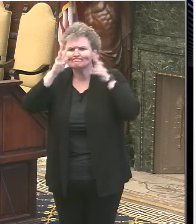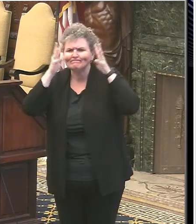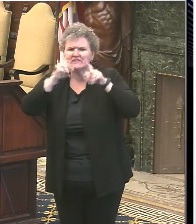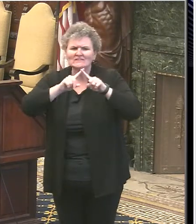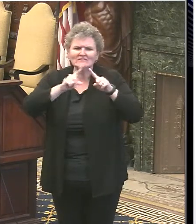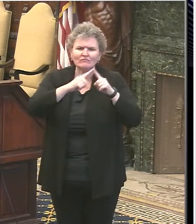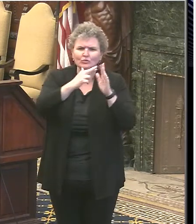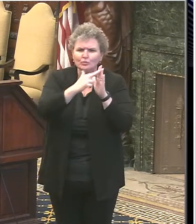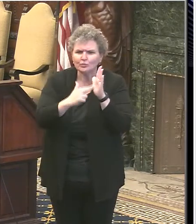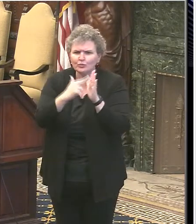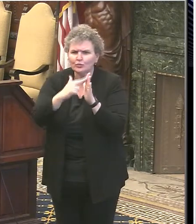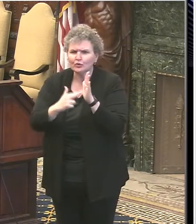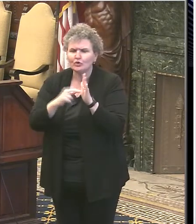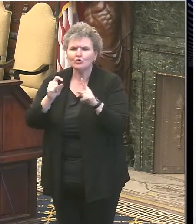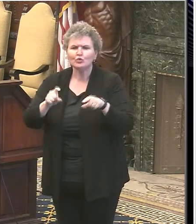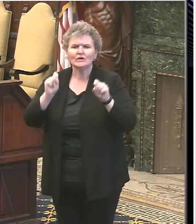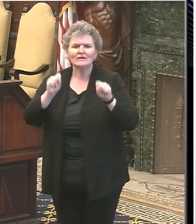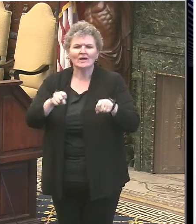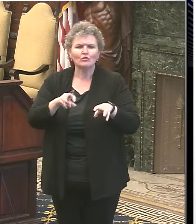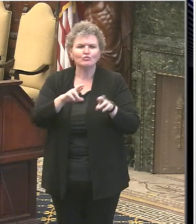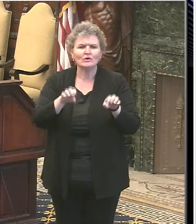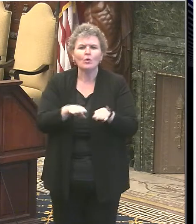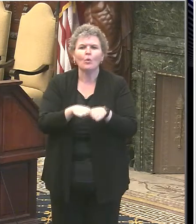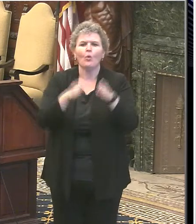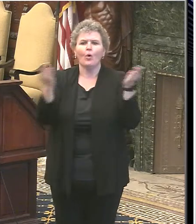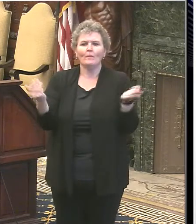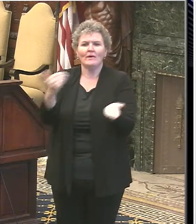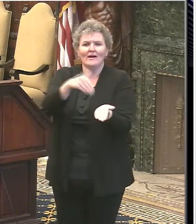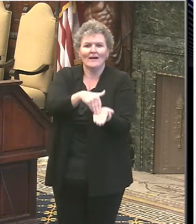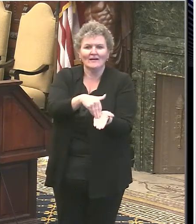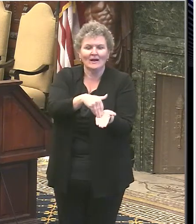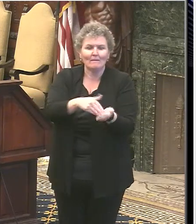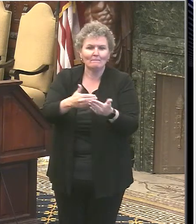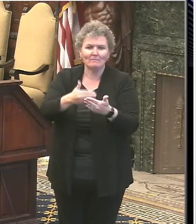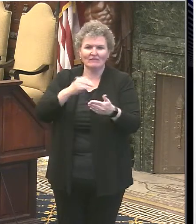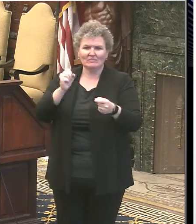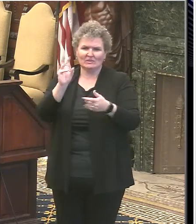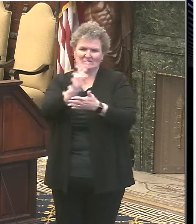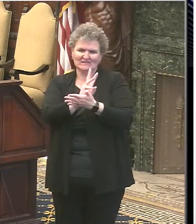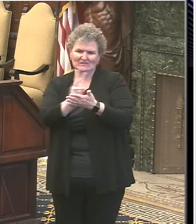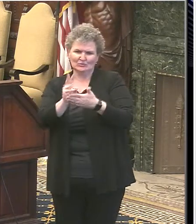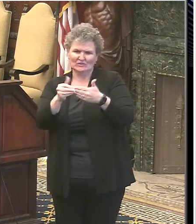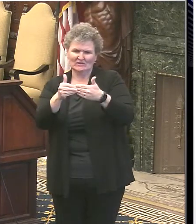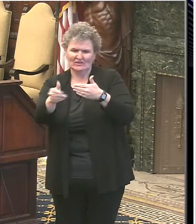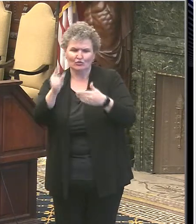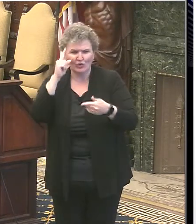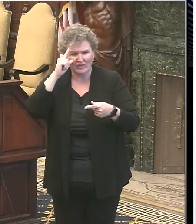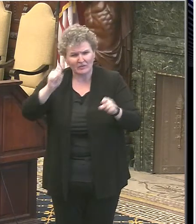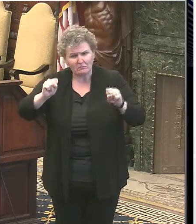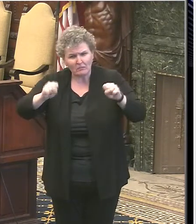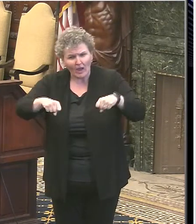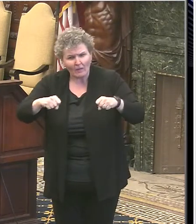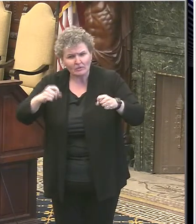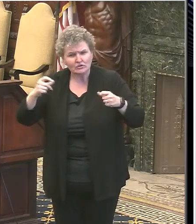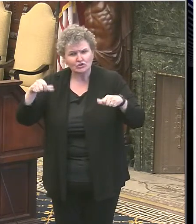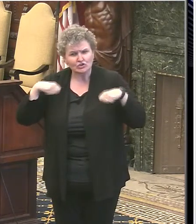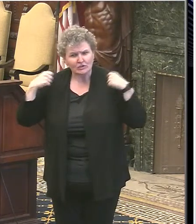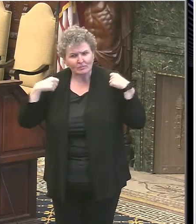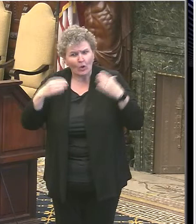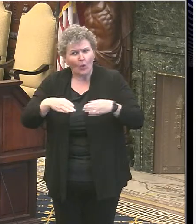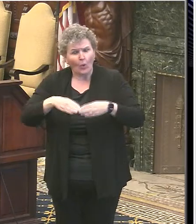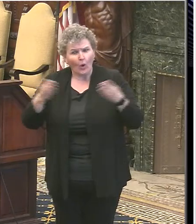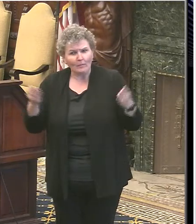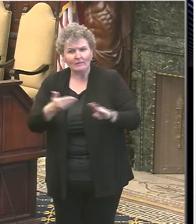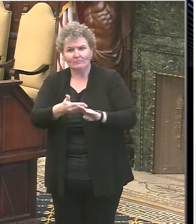they might be able to reopen prior to the 6 weeks. Do you see any way gyms might be able to reopen prior to the 1st